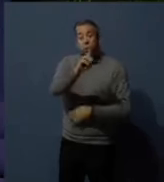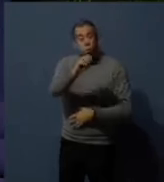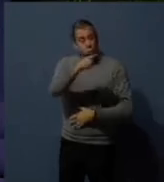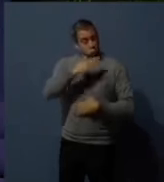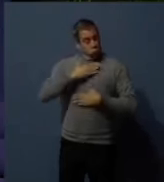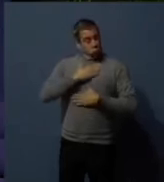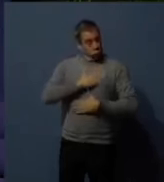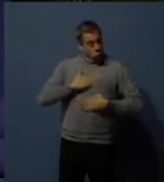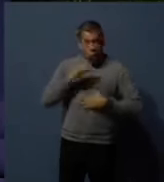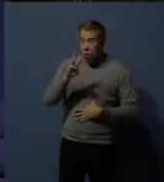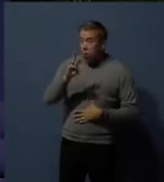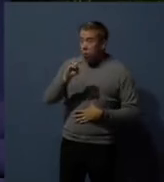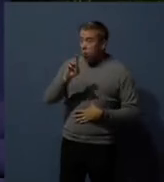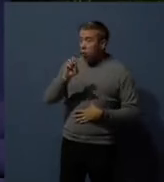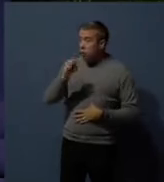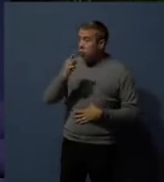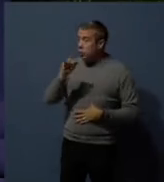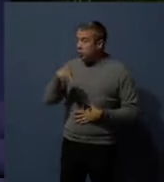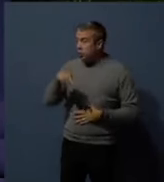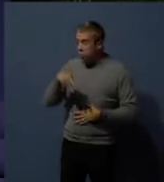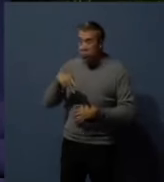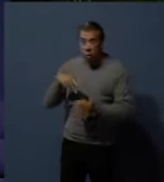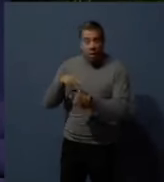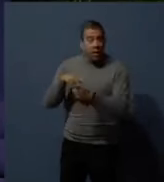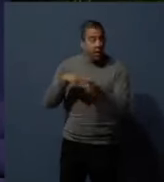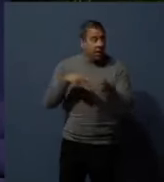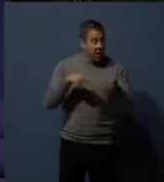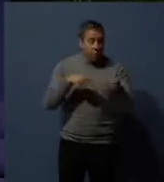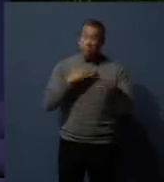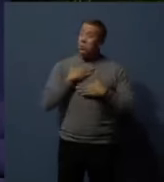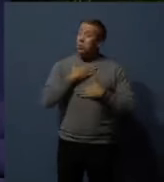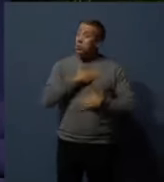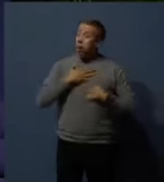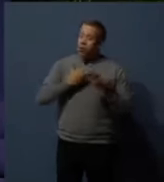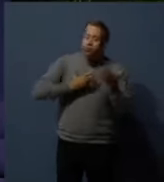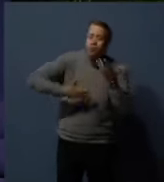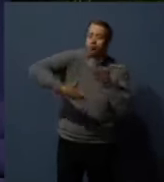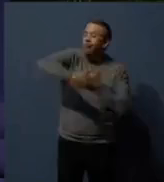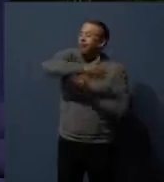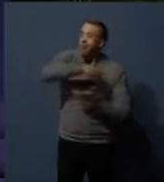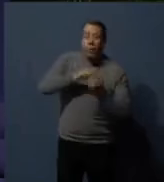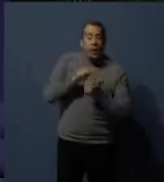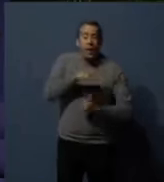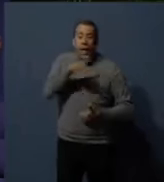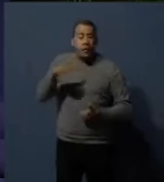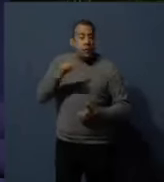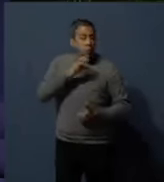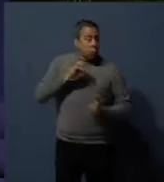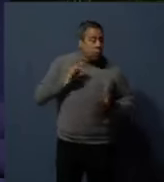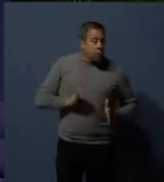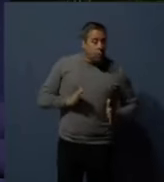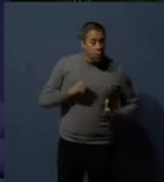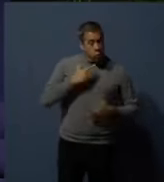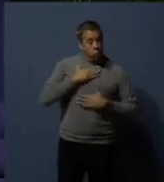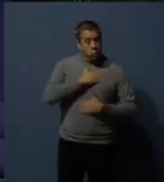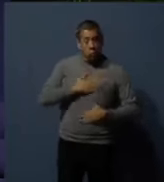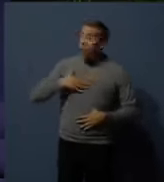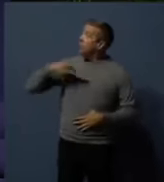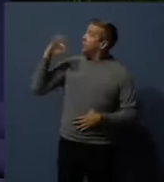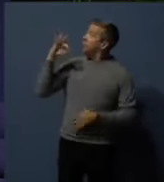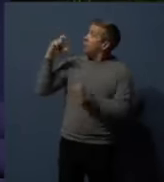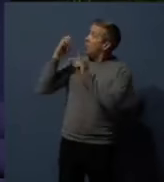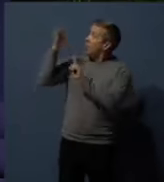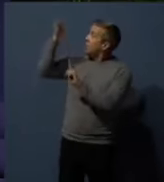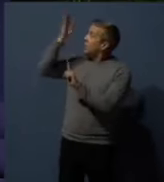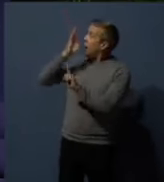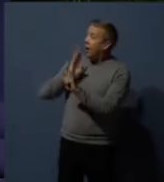worship here at church? Yes, right? Do you enjoy the fellowship that you have with other believers? Do you enjoy the preaching and teaching of the Word of God? You